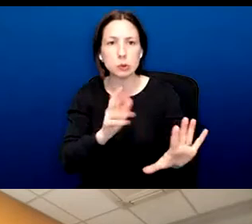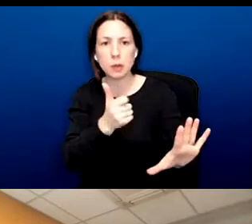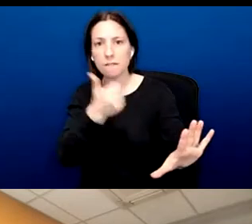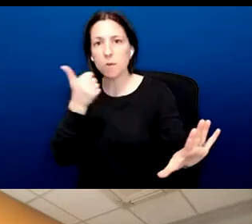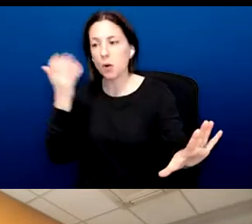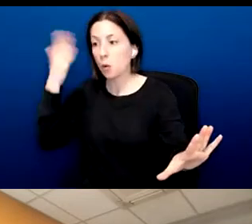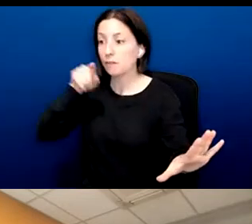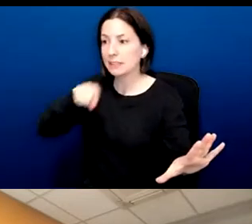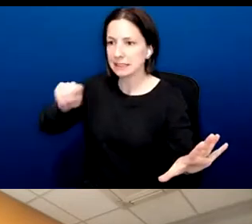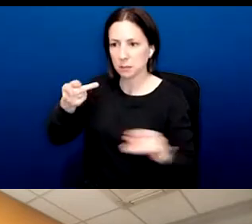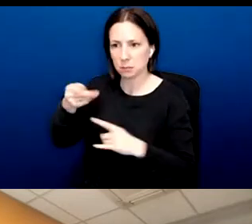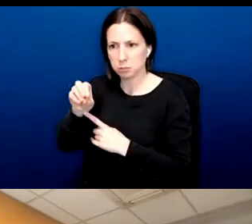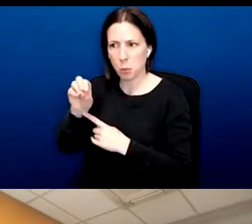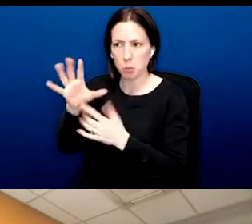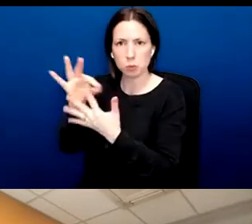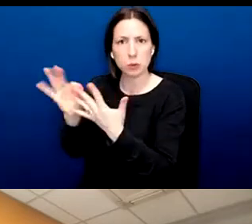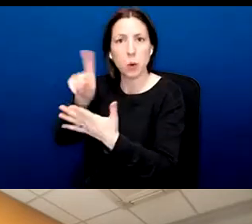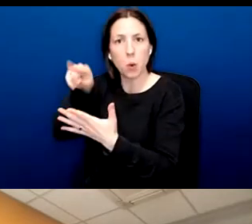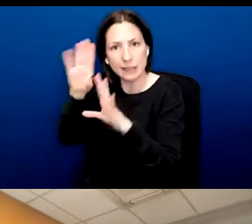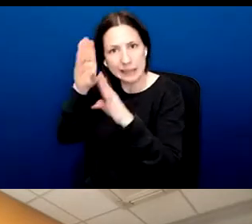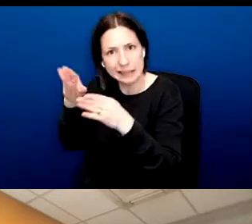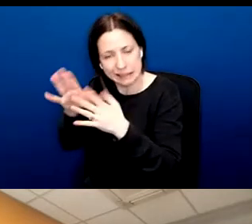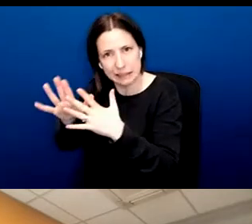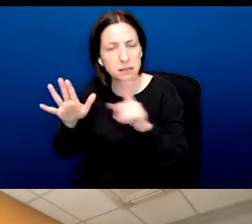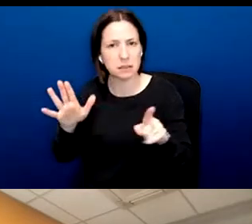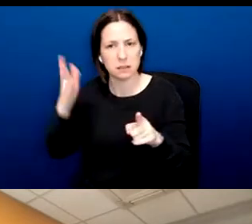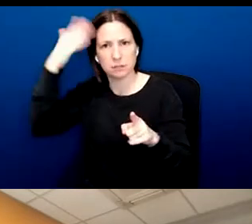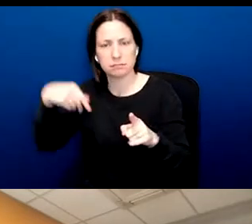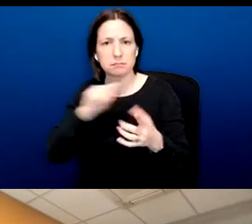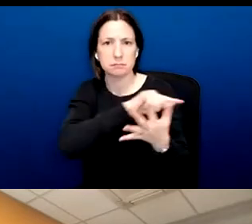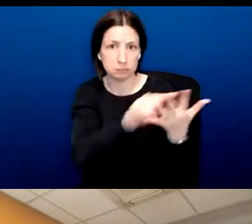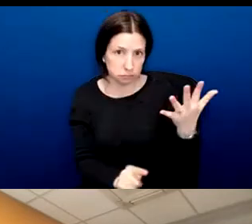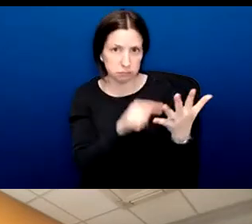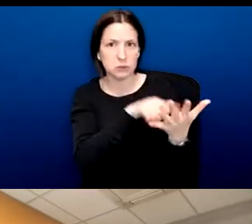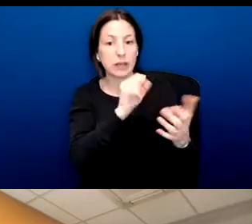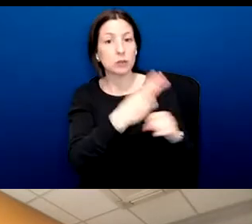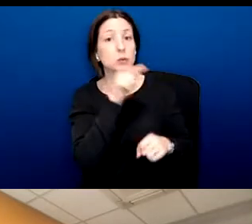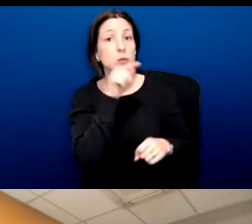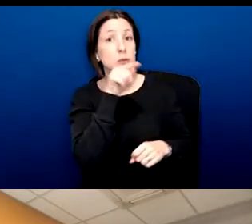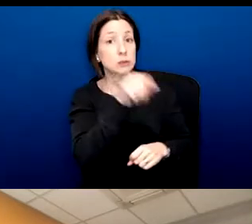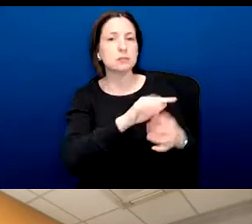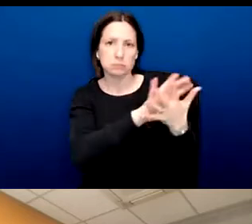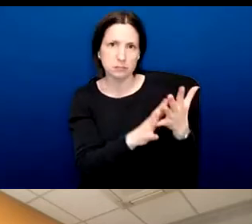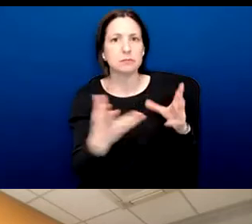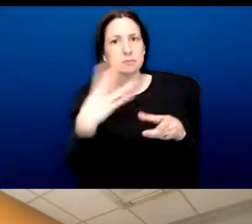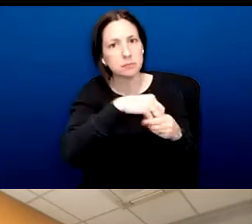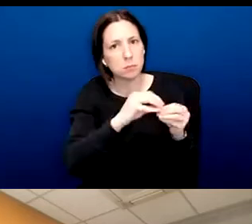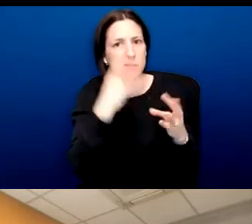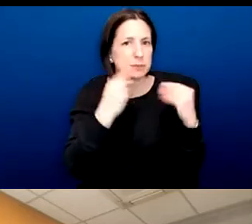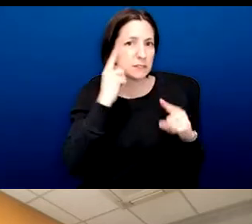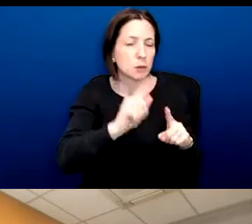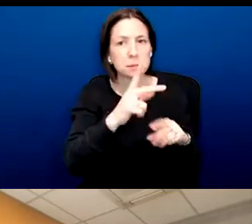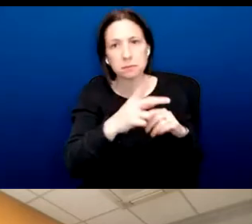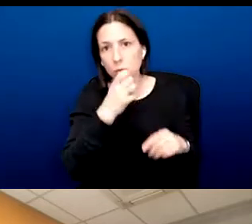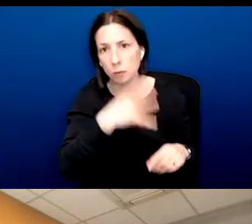like you said, especially when it comes to the experiences of women of color. You also show how using a productive justice framework within digital